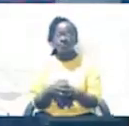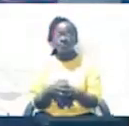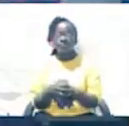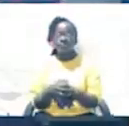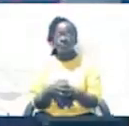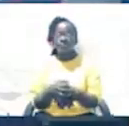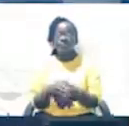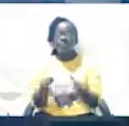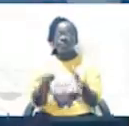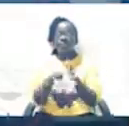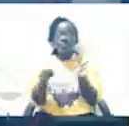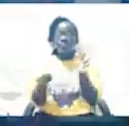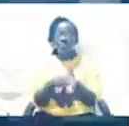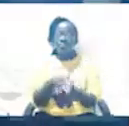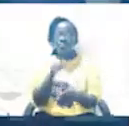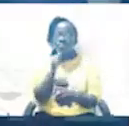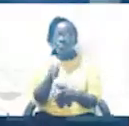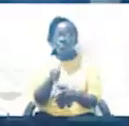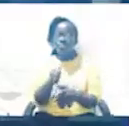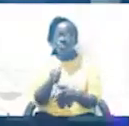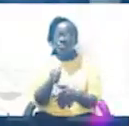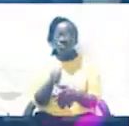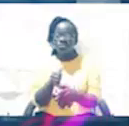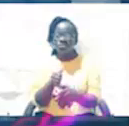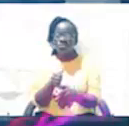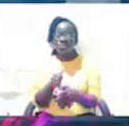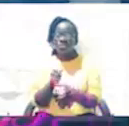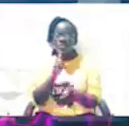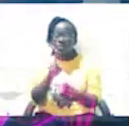The Bible did not mention their relations.